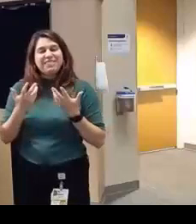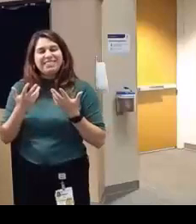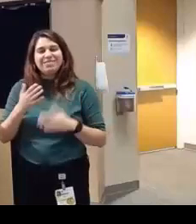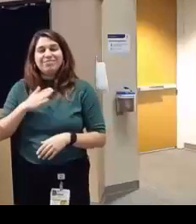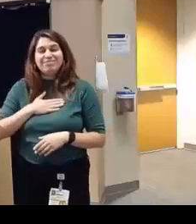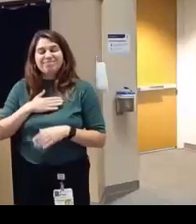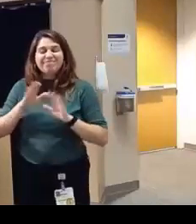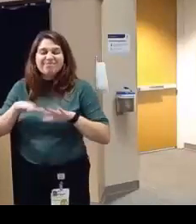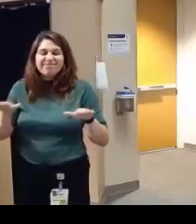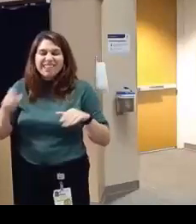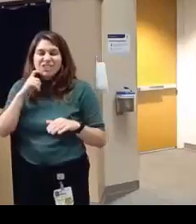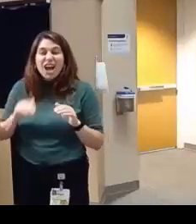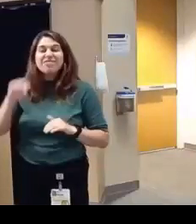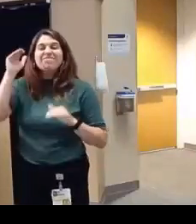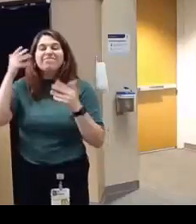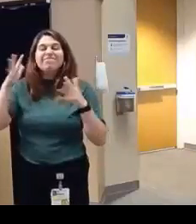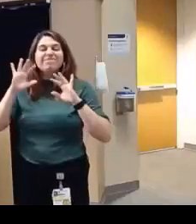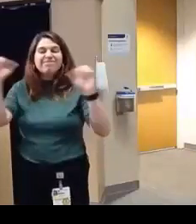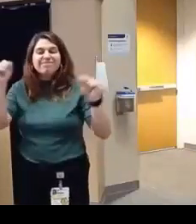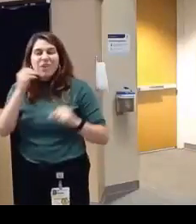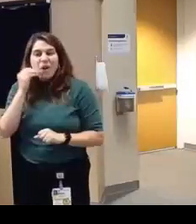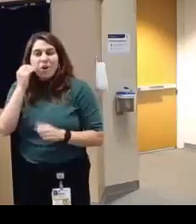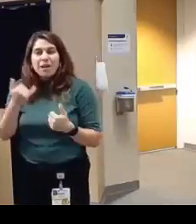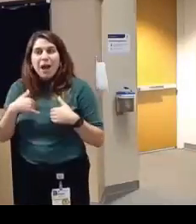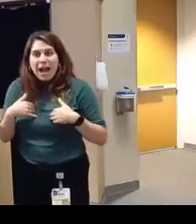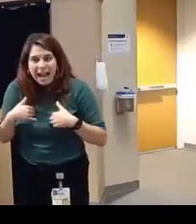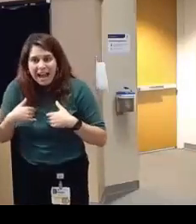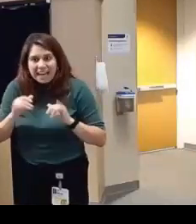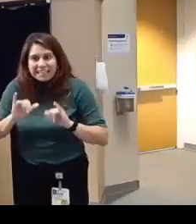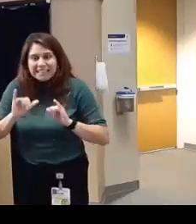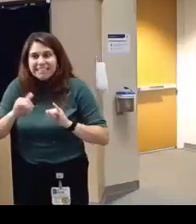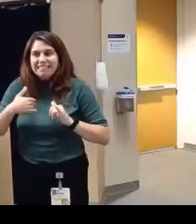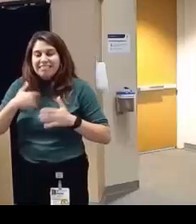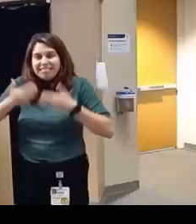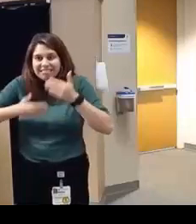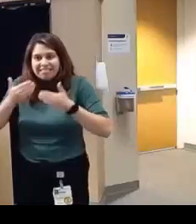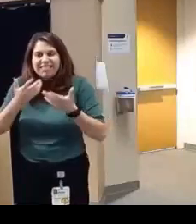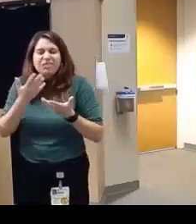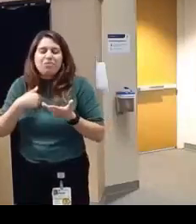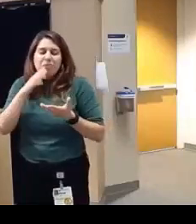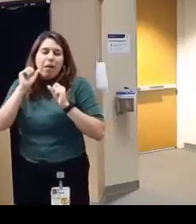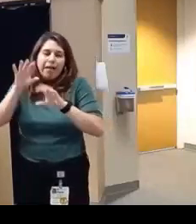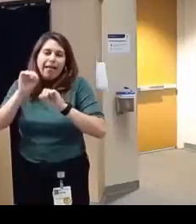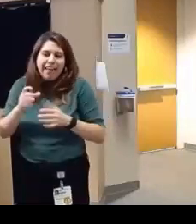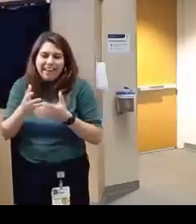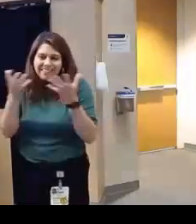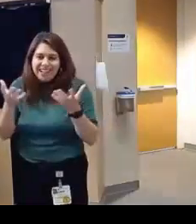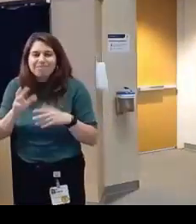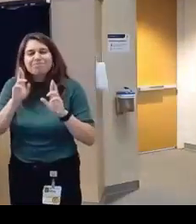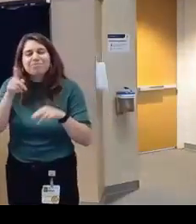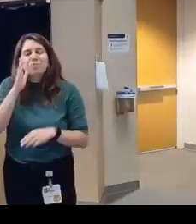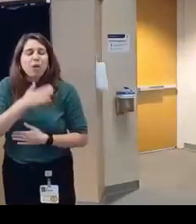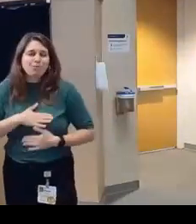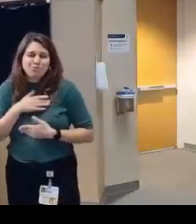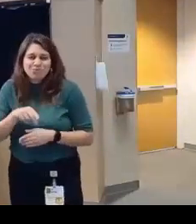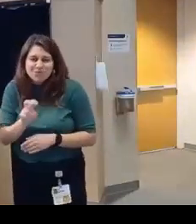kids just left the home, and I'm taking stock. So you're going to get a little bit of that. Sorry about that in advance. But I hope you'll find the journey